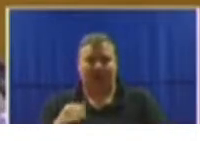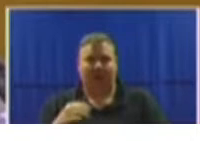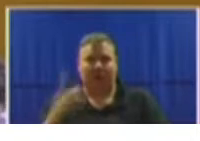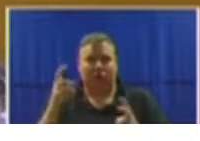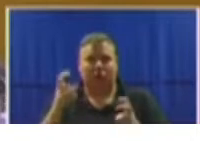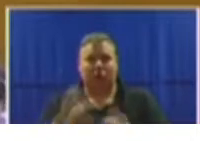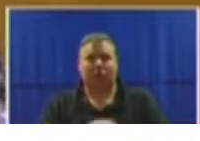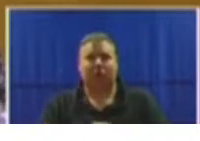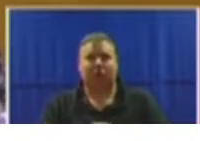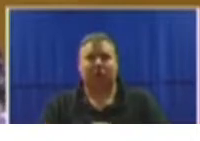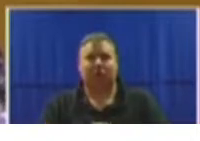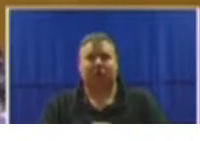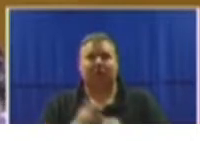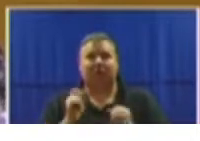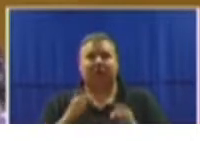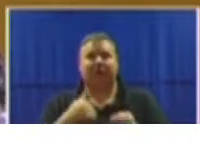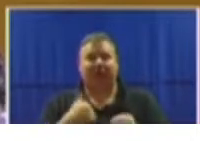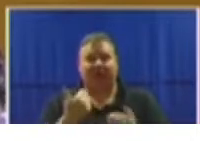may,